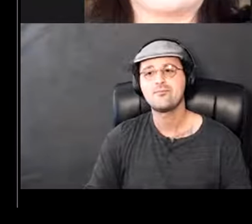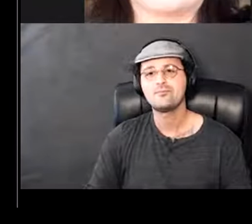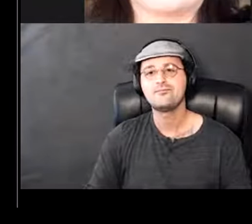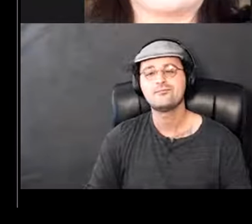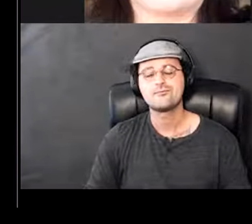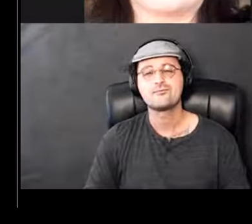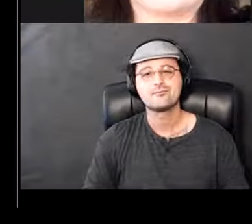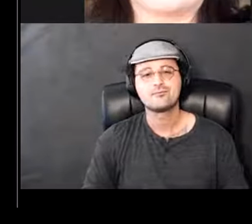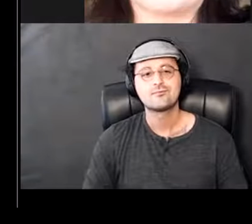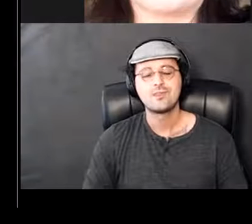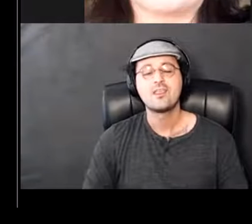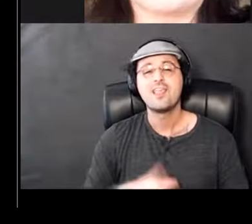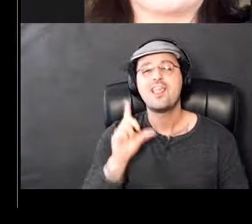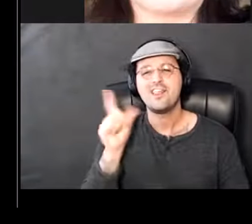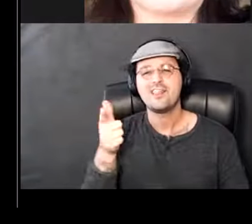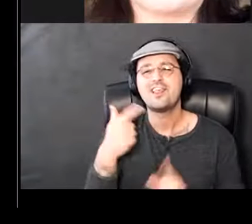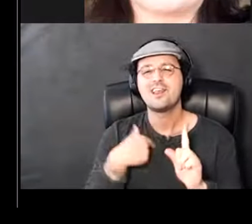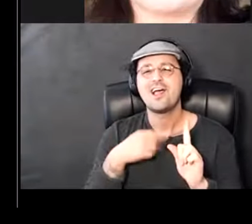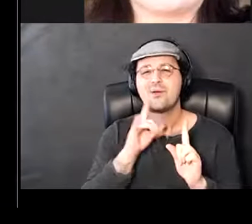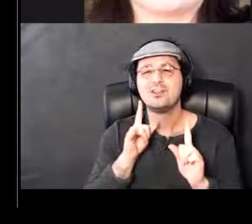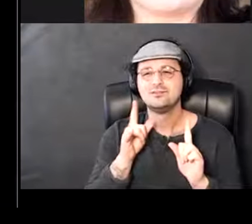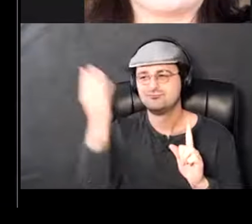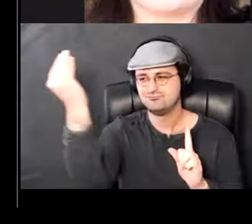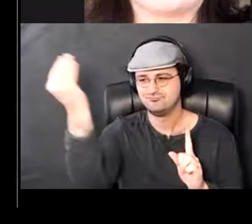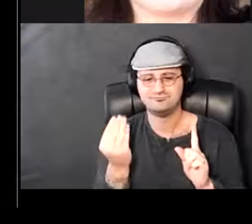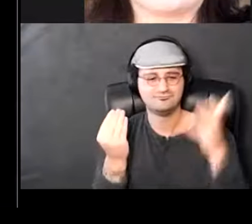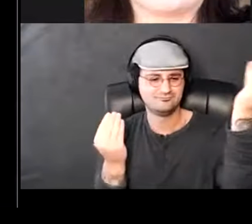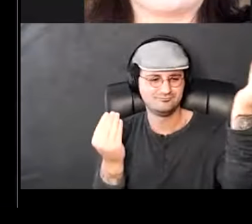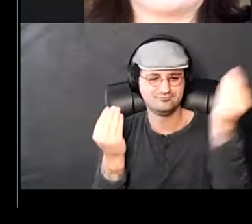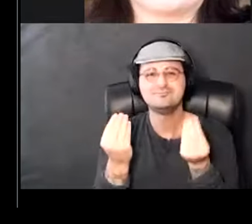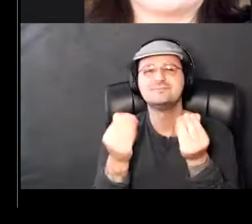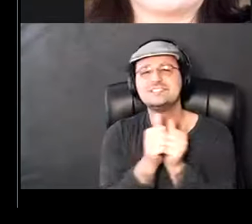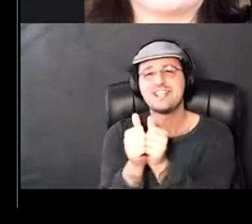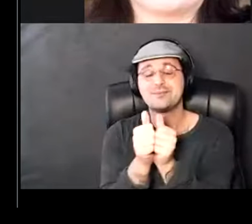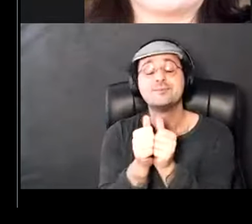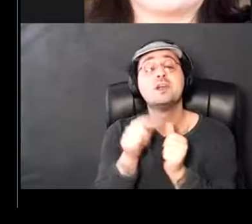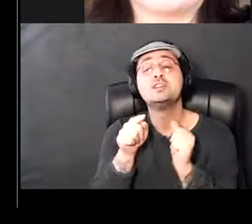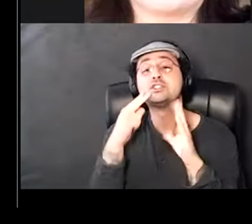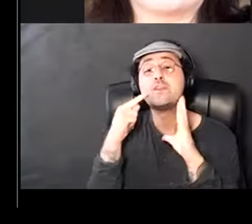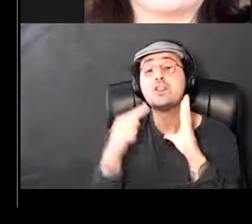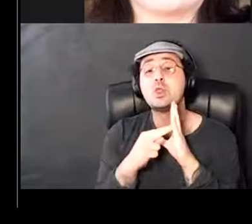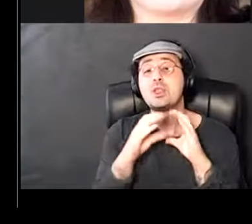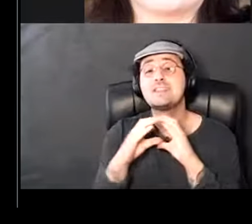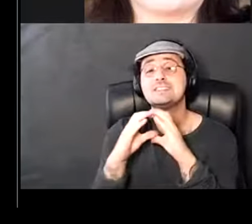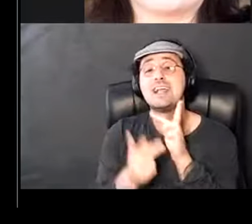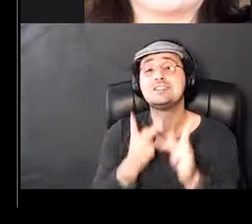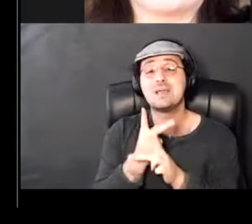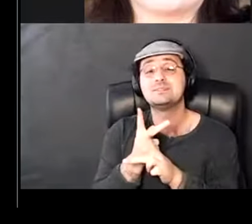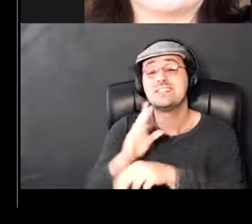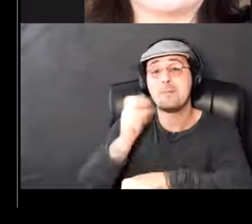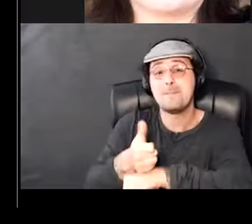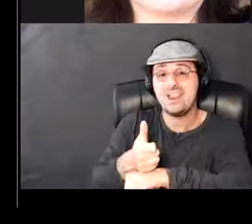And in the end, I'll kind of bring these two things back together. All right, so if we look at the cell types that are made in the